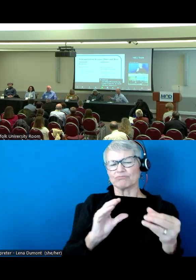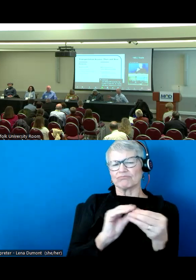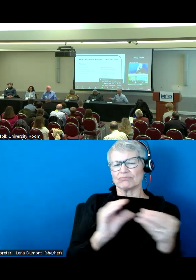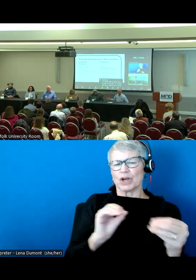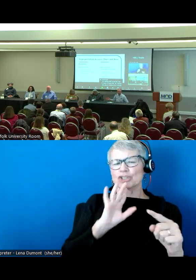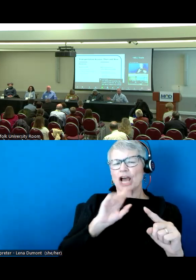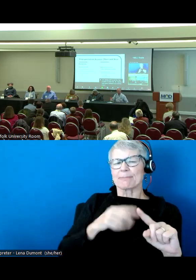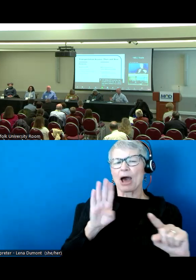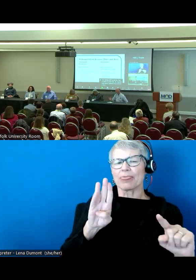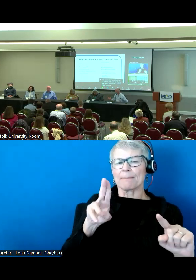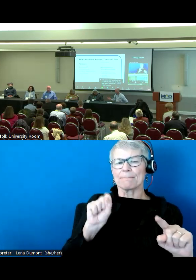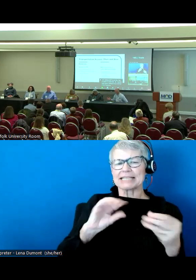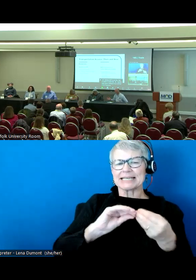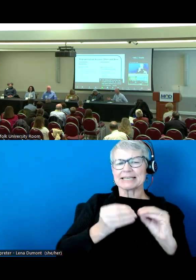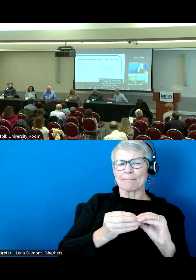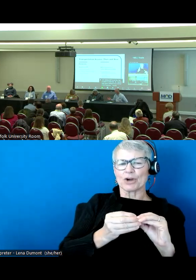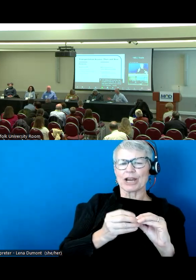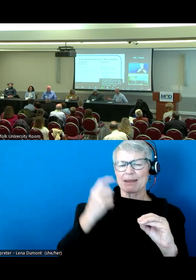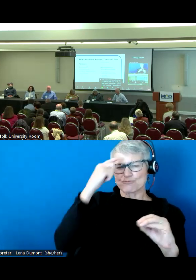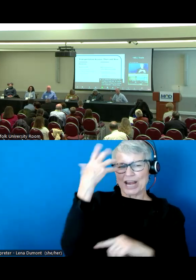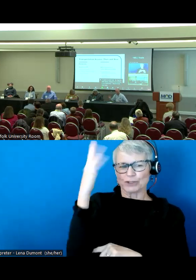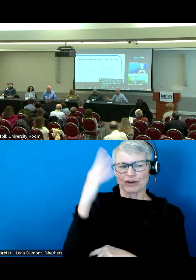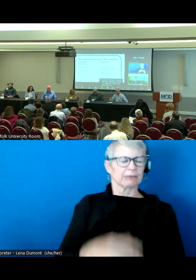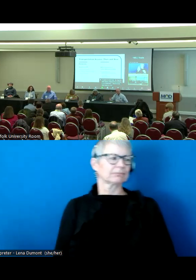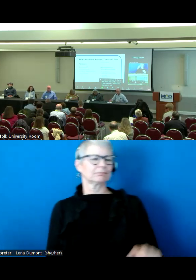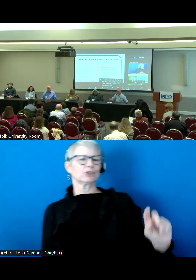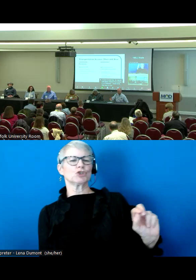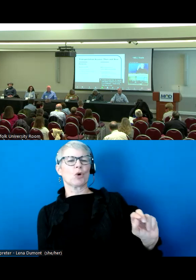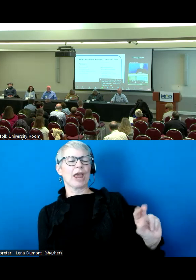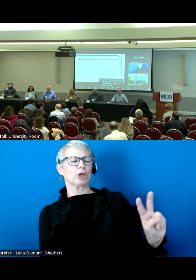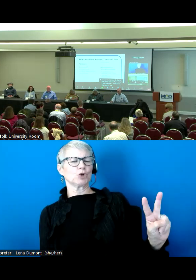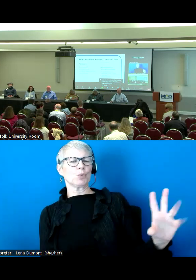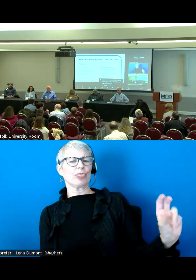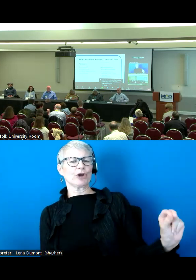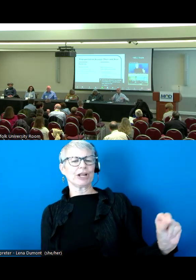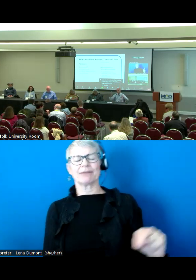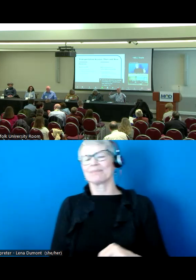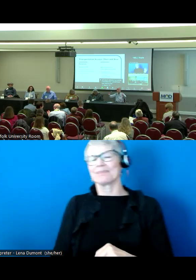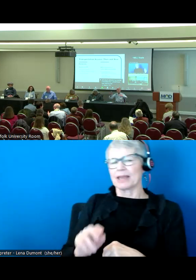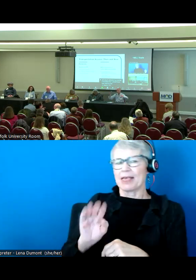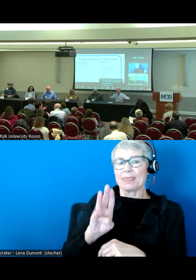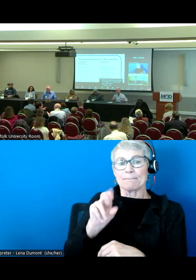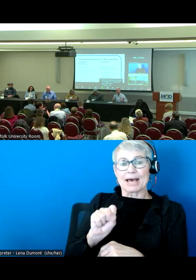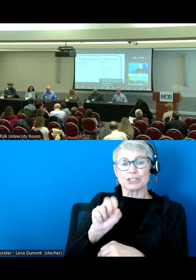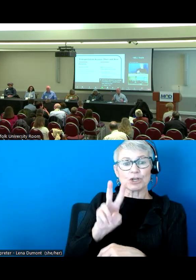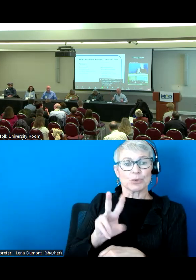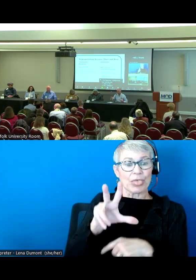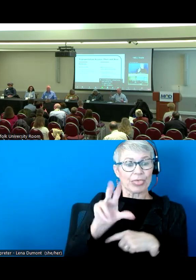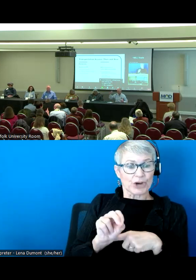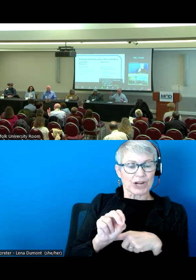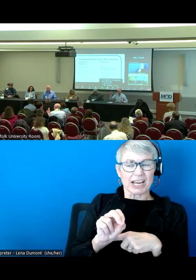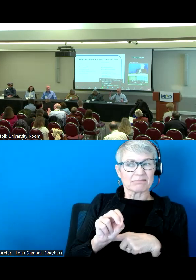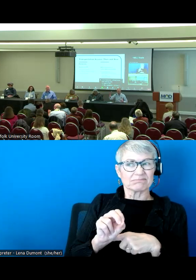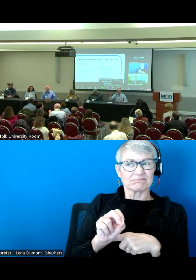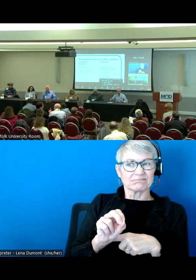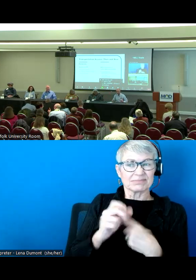route by now if it's Mine is the 230. the 230 bus is not working. So for everybody in your work, whether you're